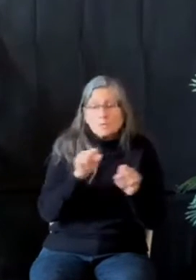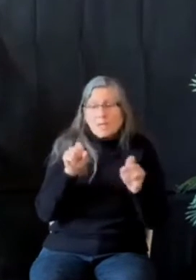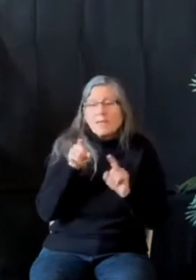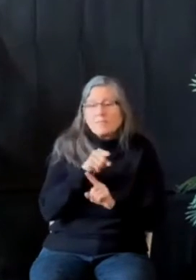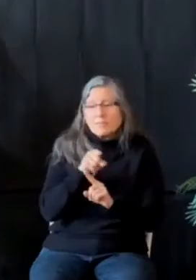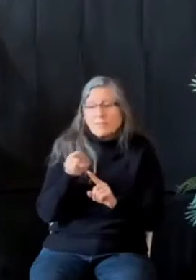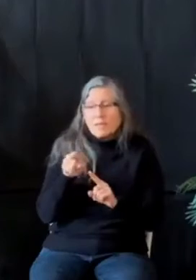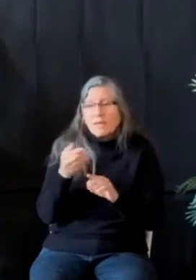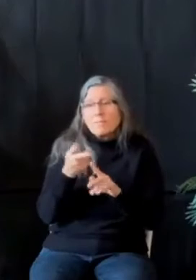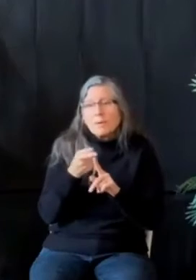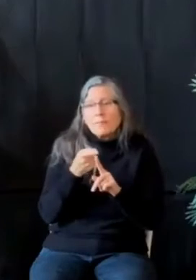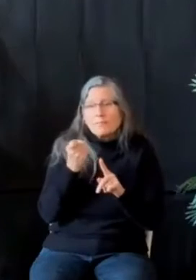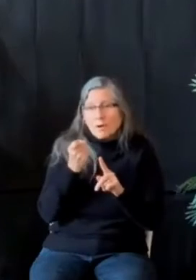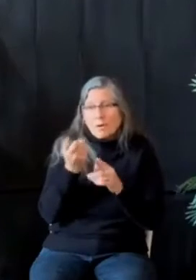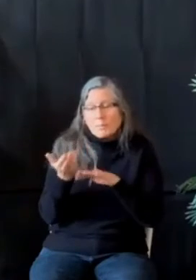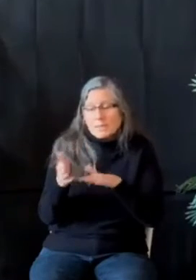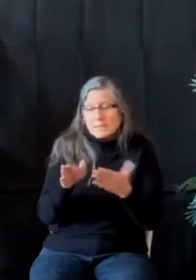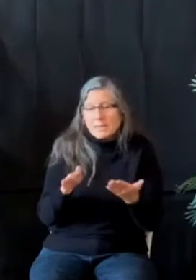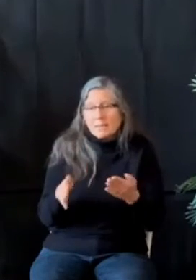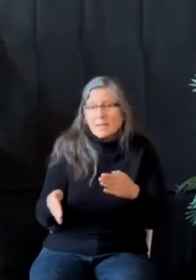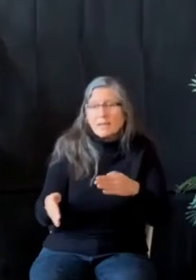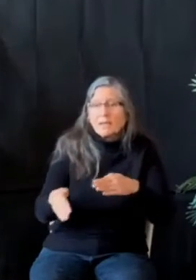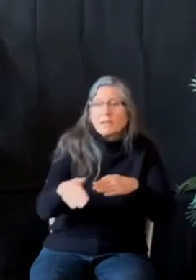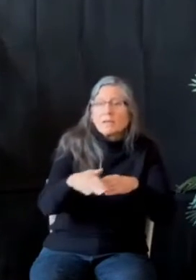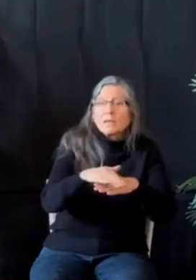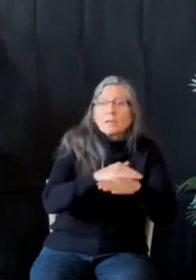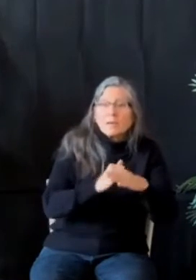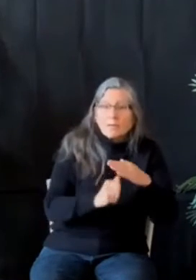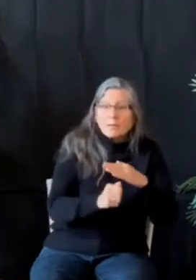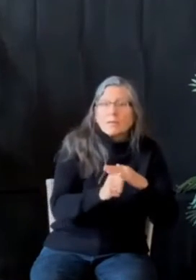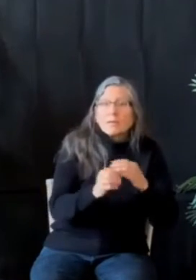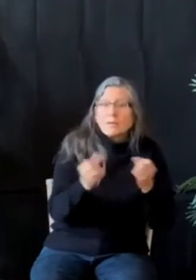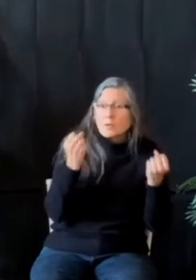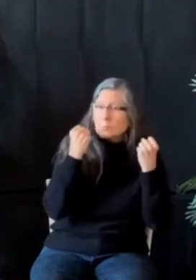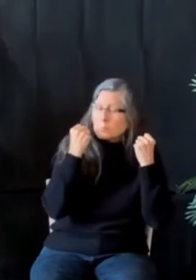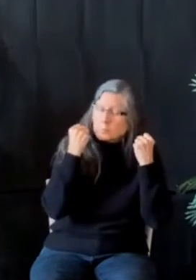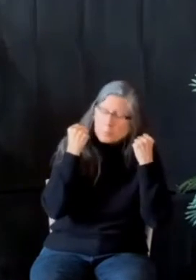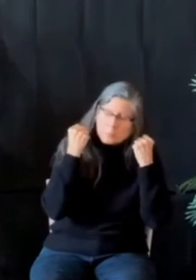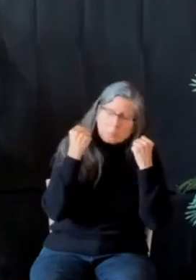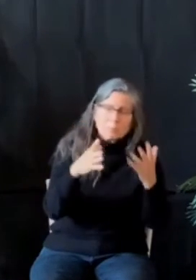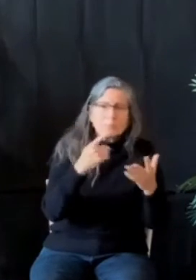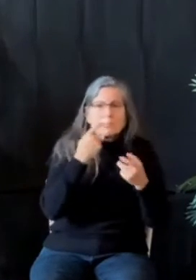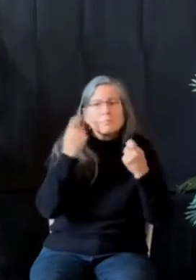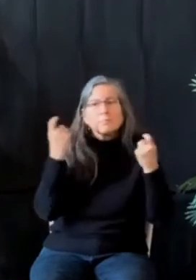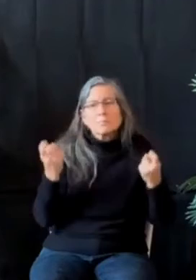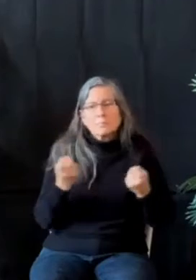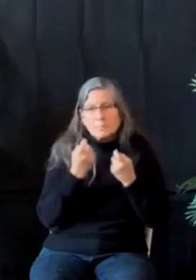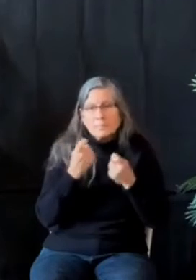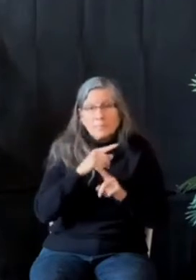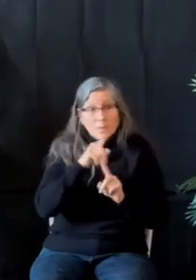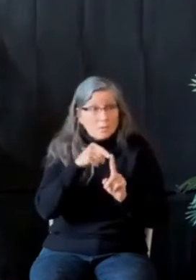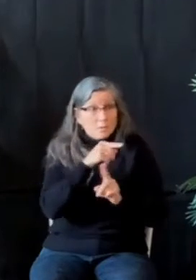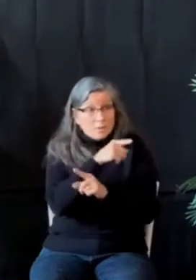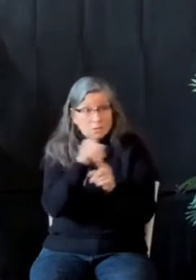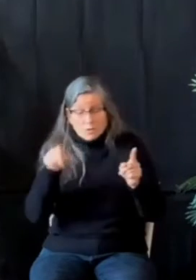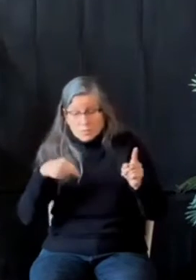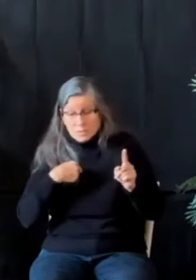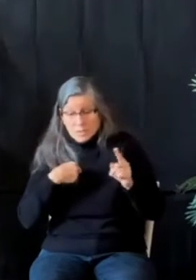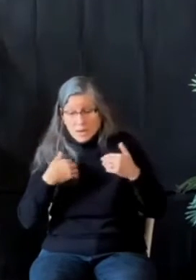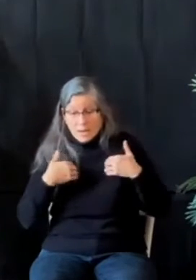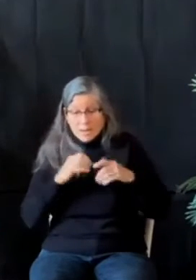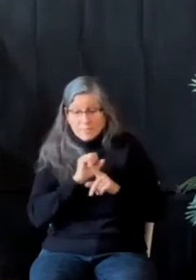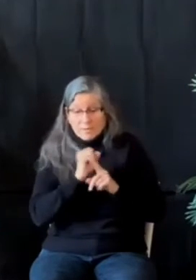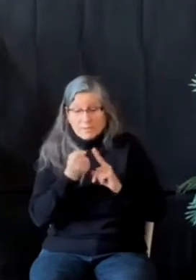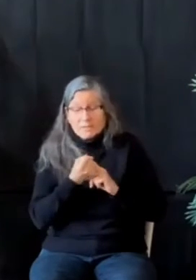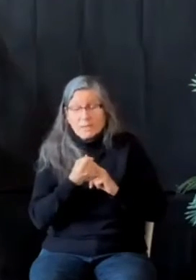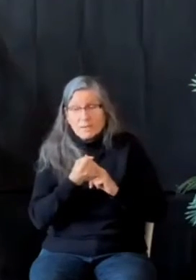cover over a multitude of sins. Do you know, when you and I have a situation